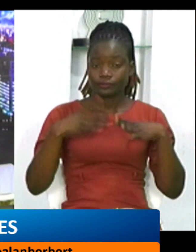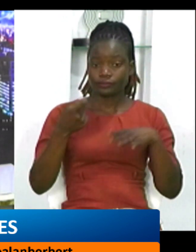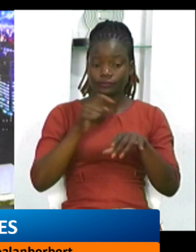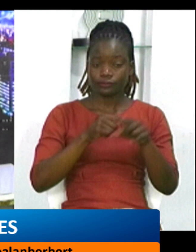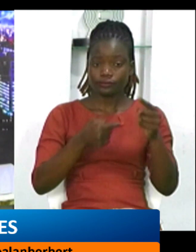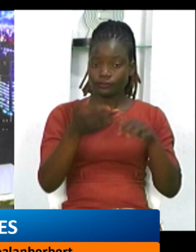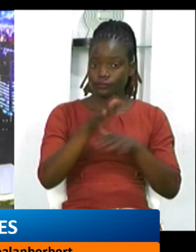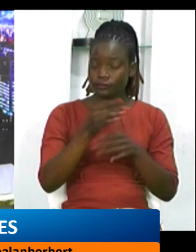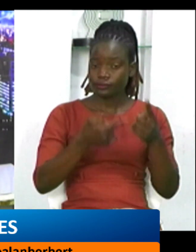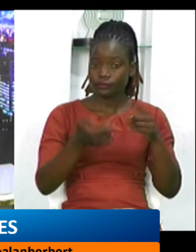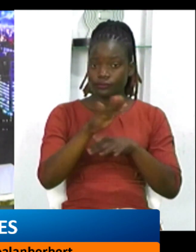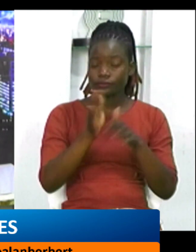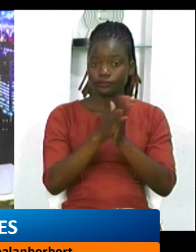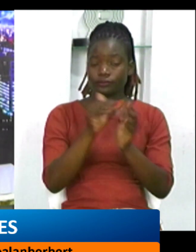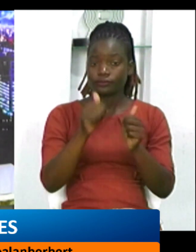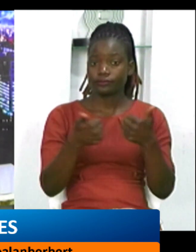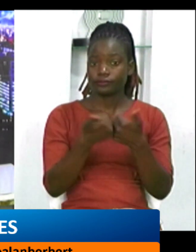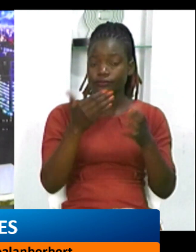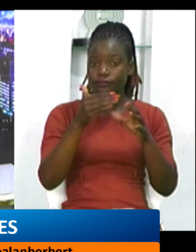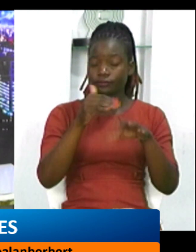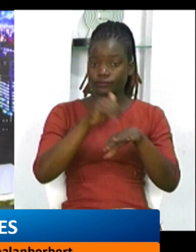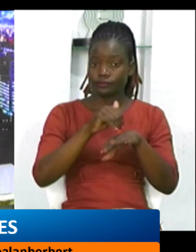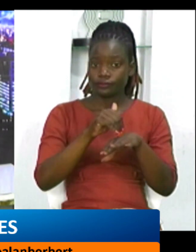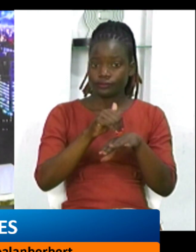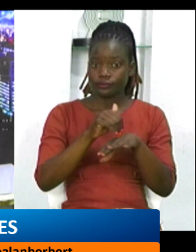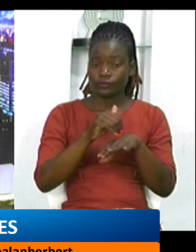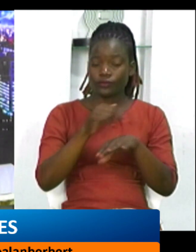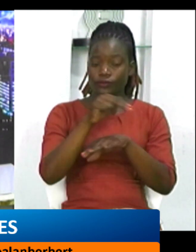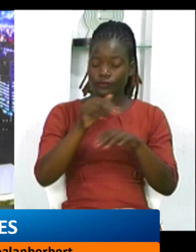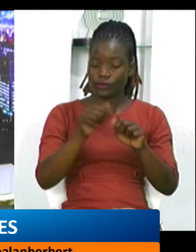back, we're coming back with stories that are making headlines on the dailies. Keep it signed.